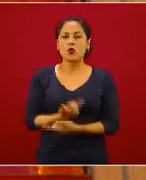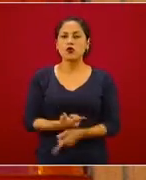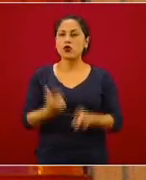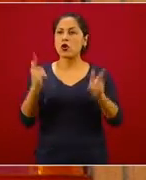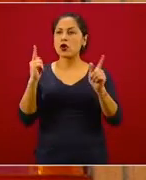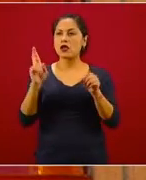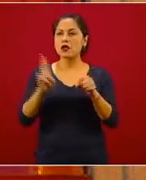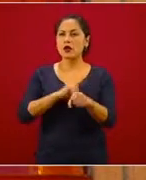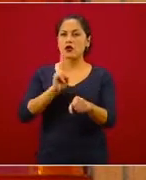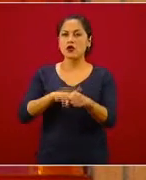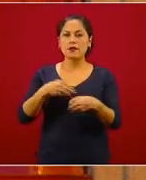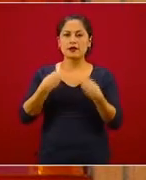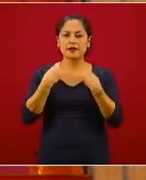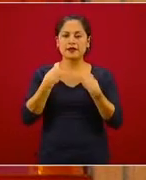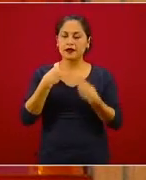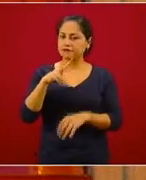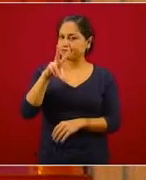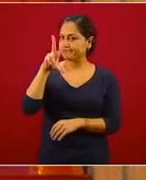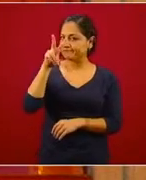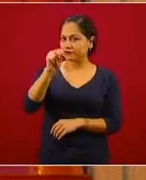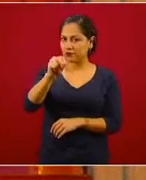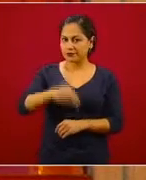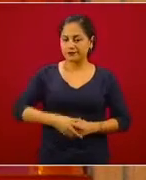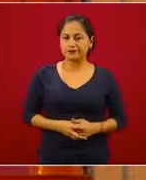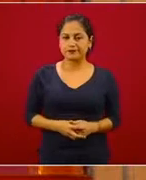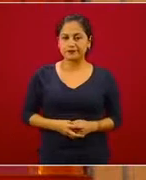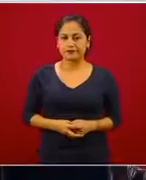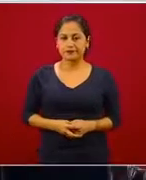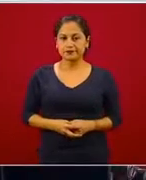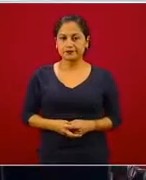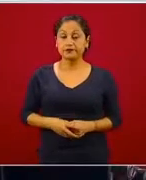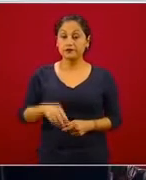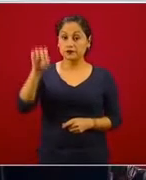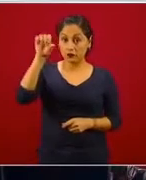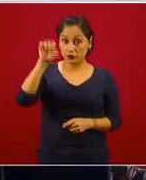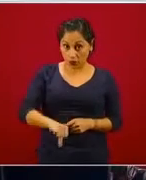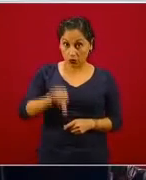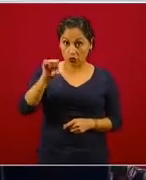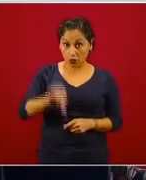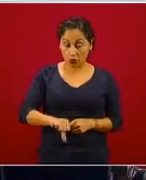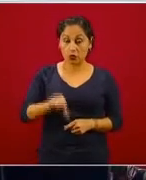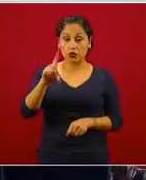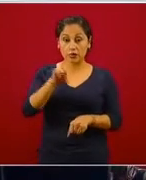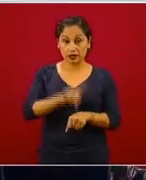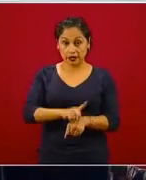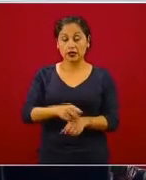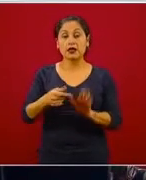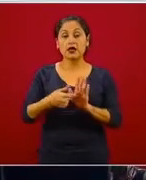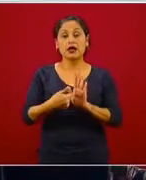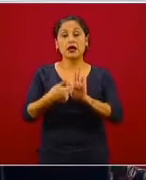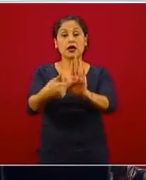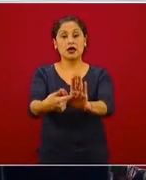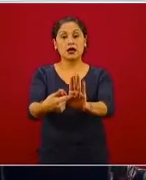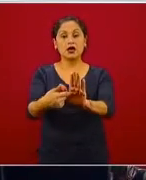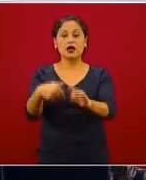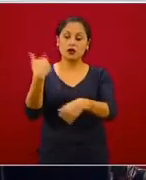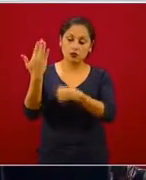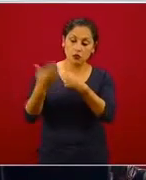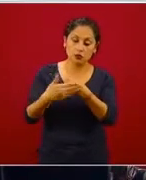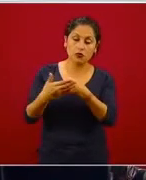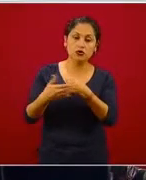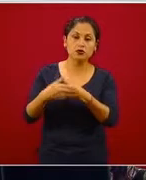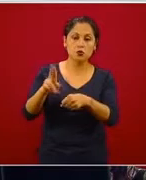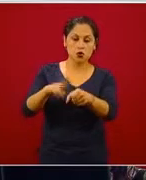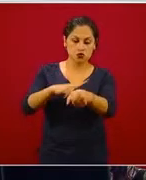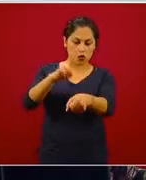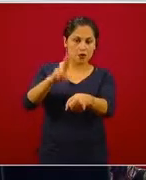June 1st and that on June 1st, we're all going to run out of our houses and go right back to normal. Now, exactly today,